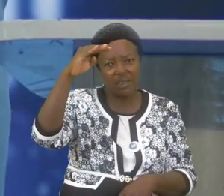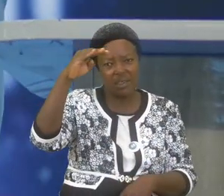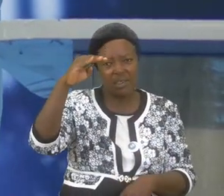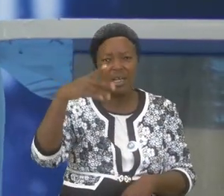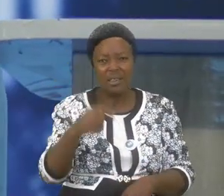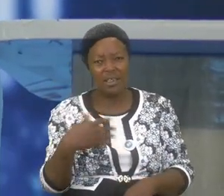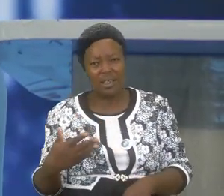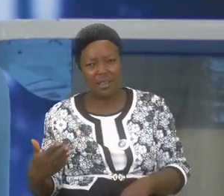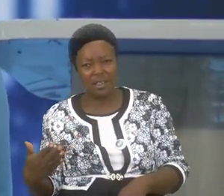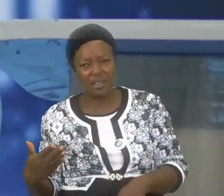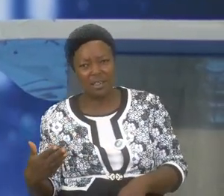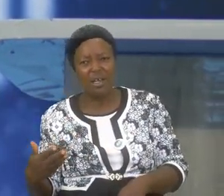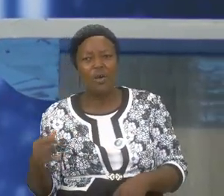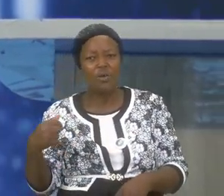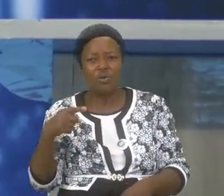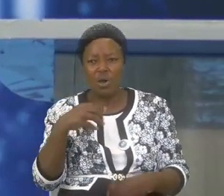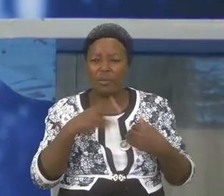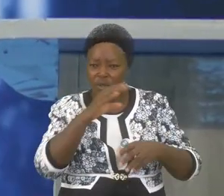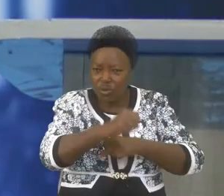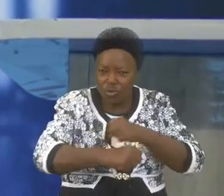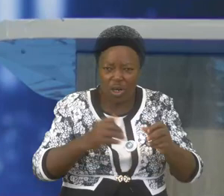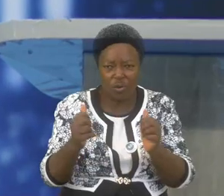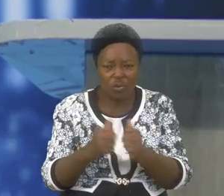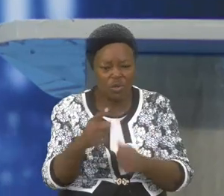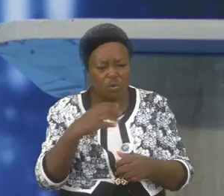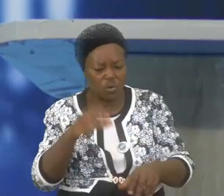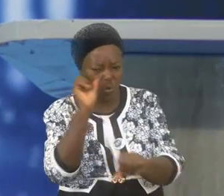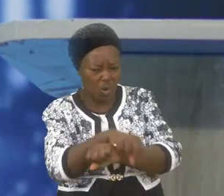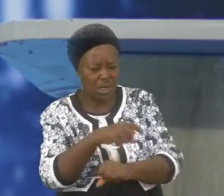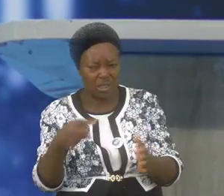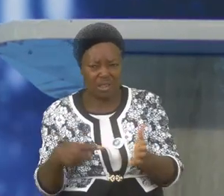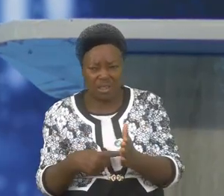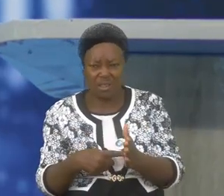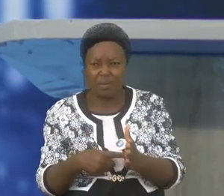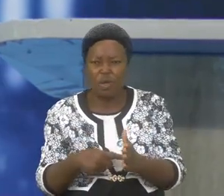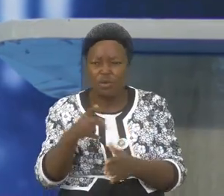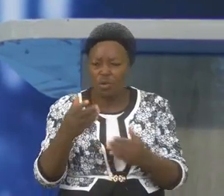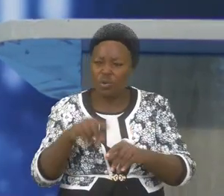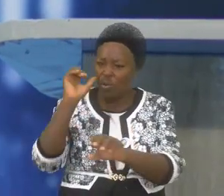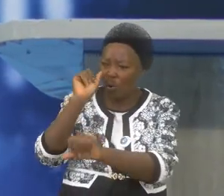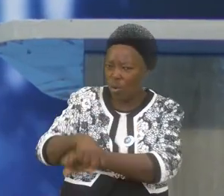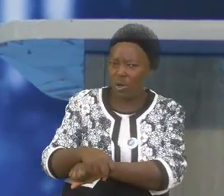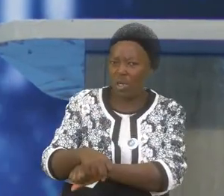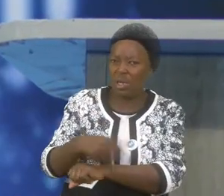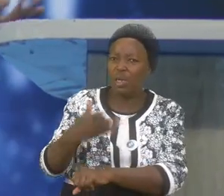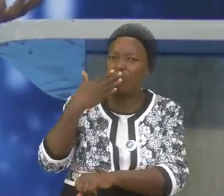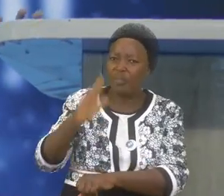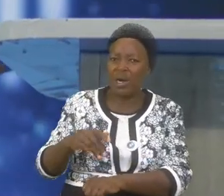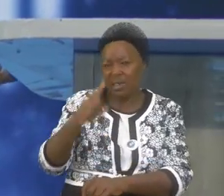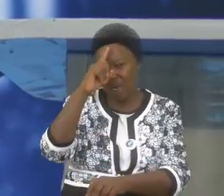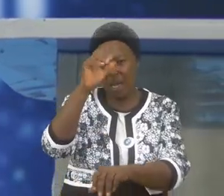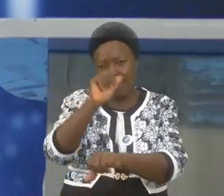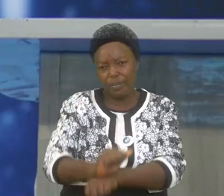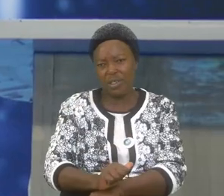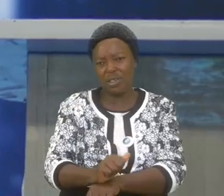overcome this, overcome a bad life, bad habit, evil habit, because